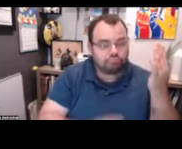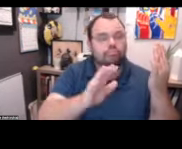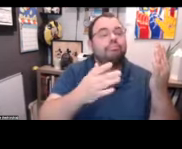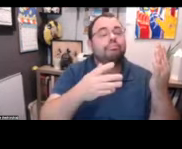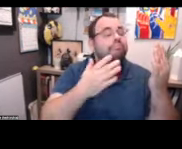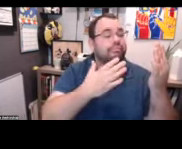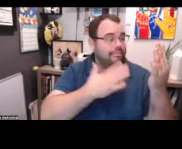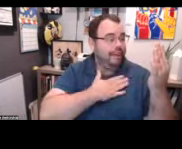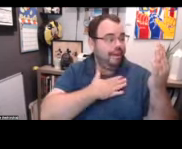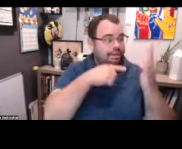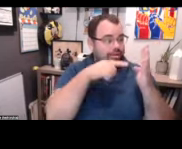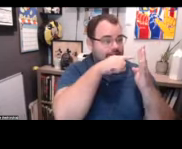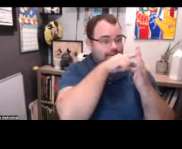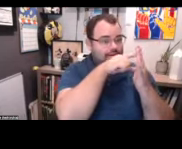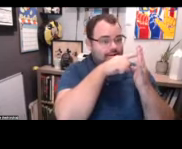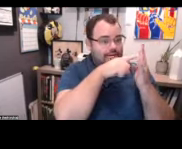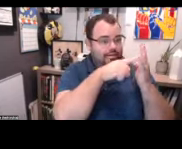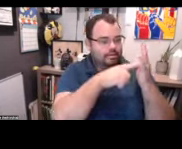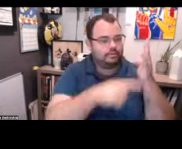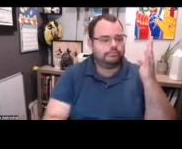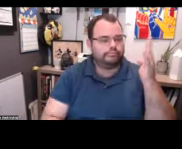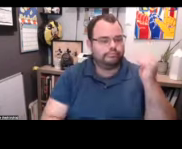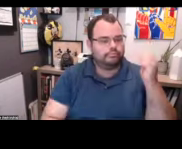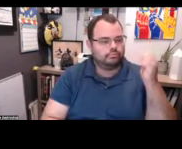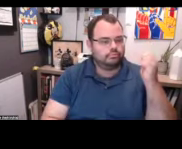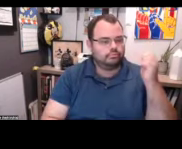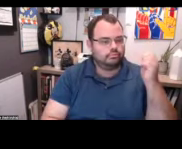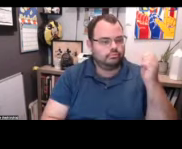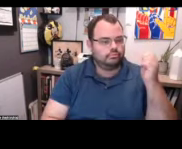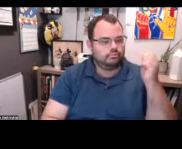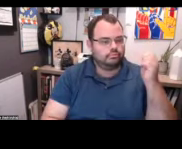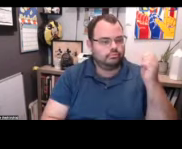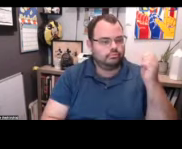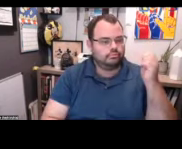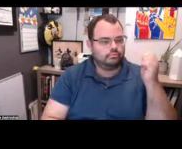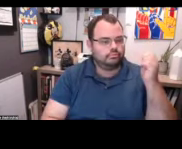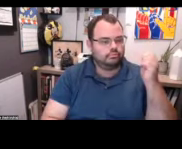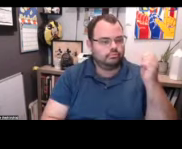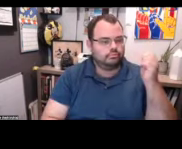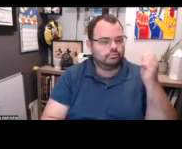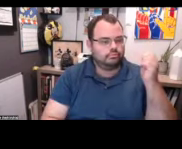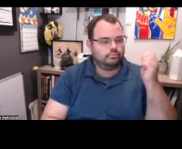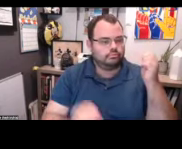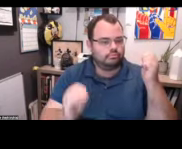And that is how you actually hear. And so mine are gone.